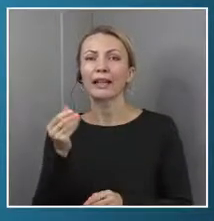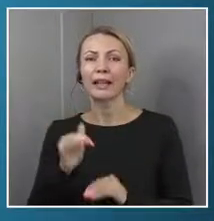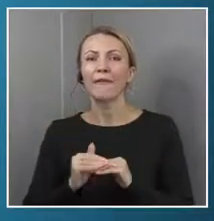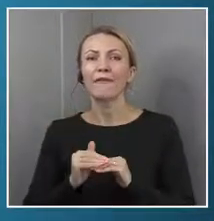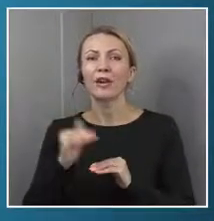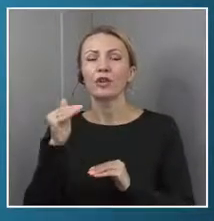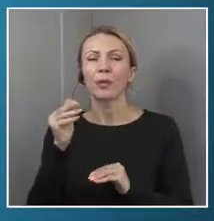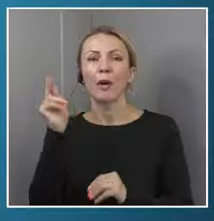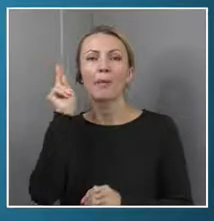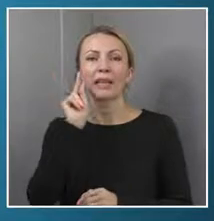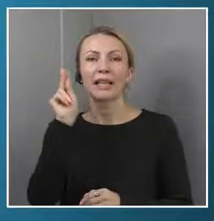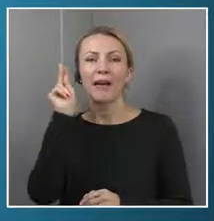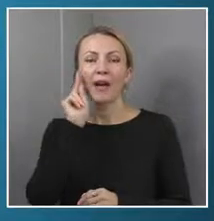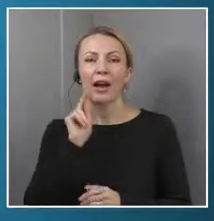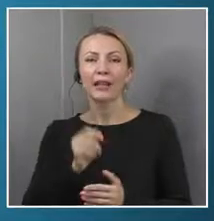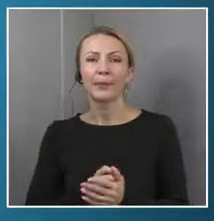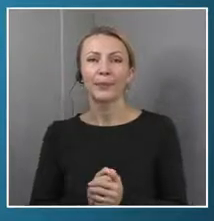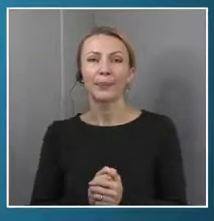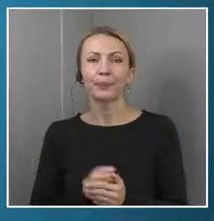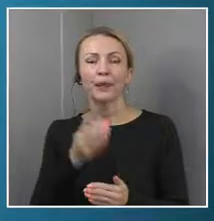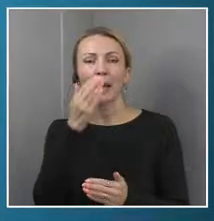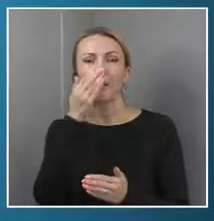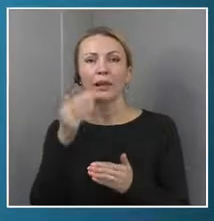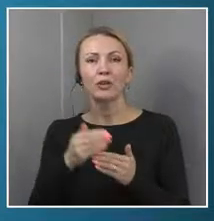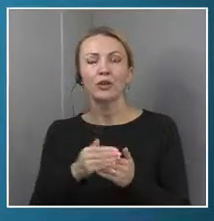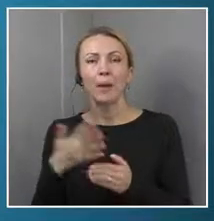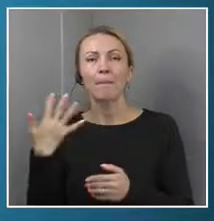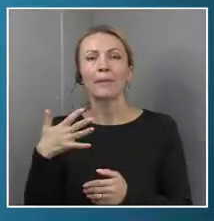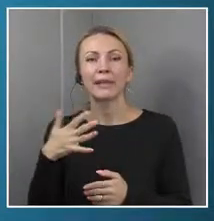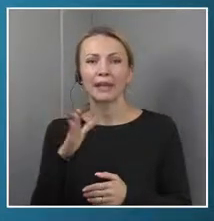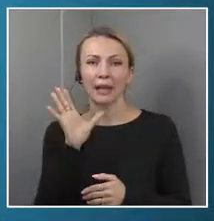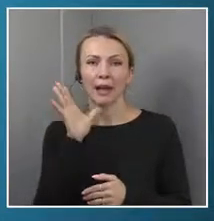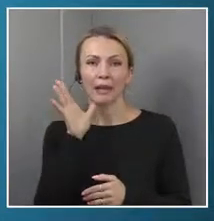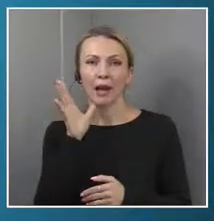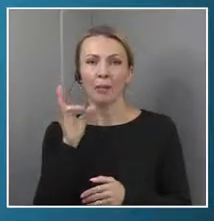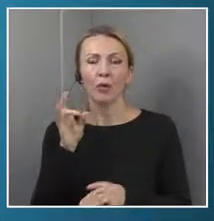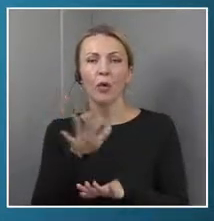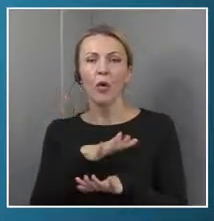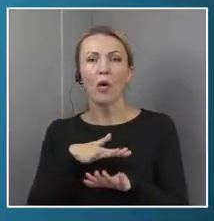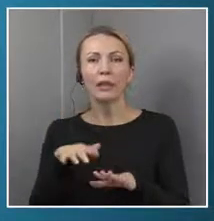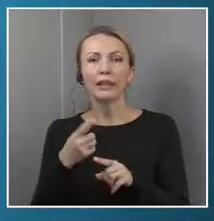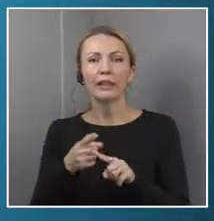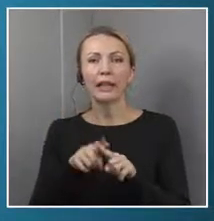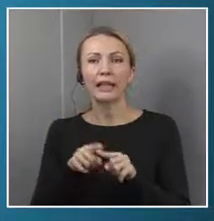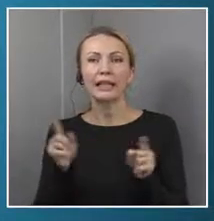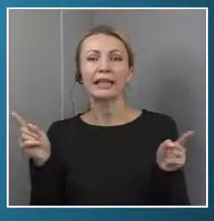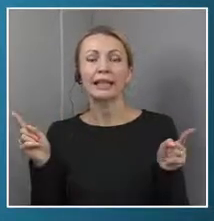40, with a degree, academic degree, and with